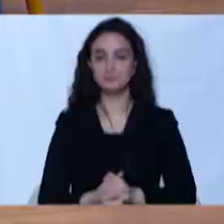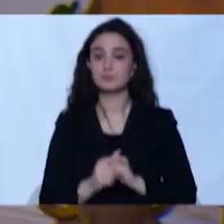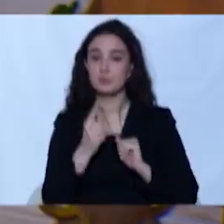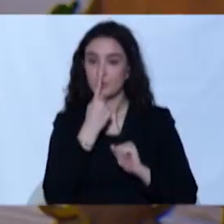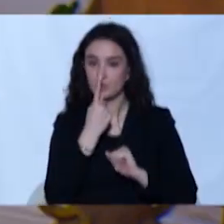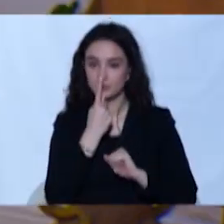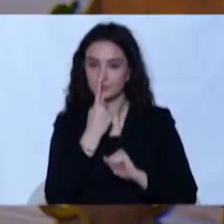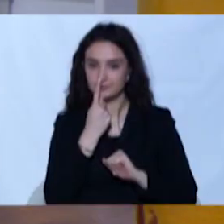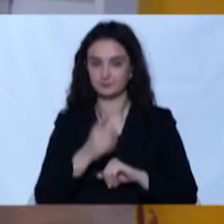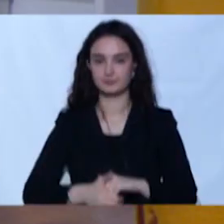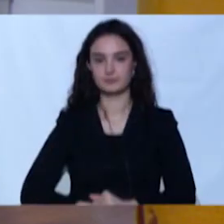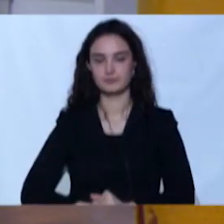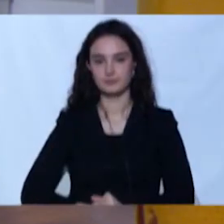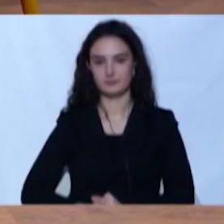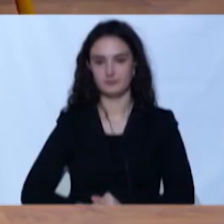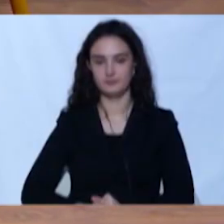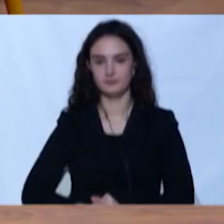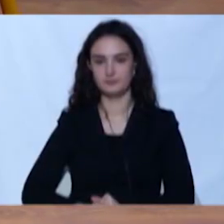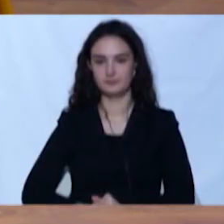Nose. Nose.